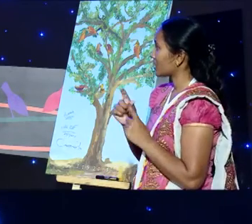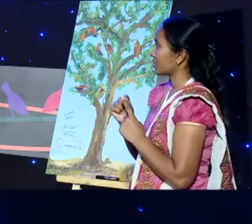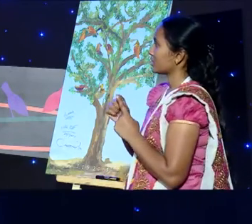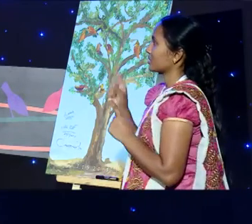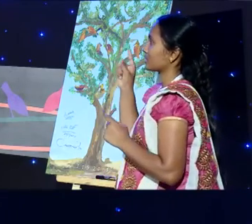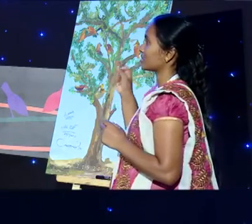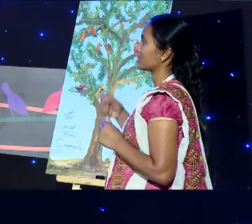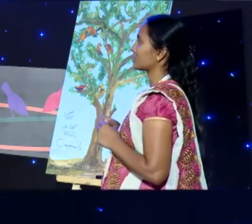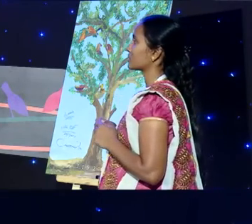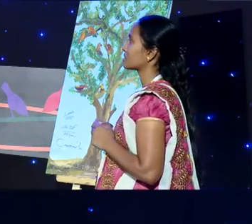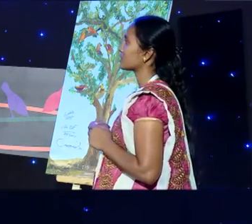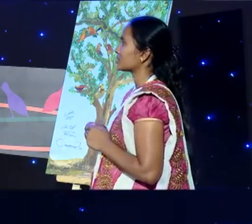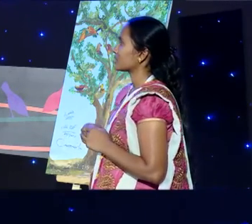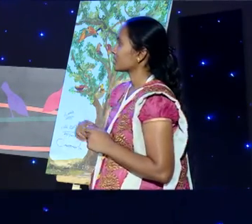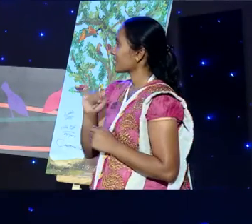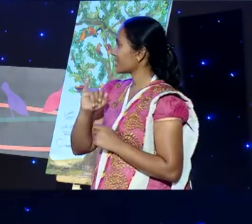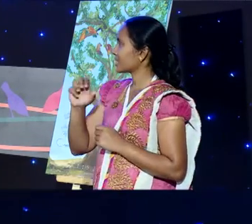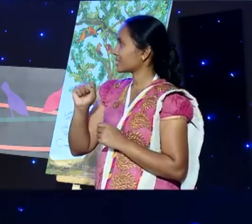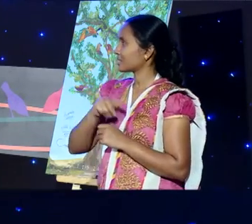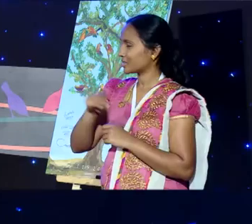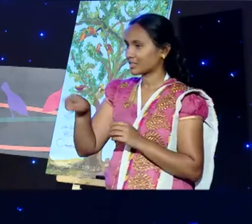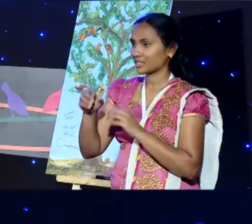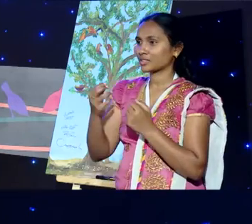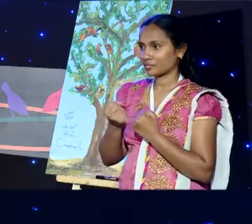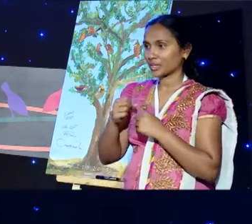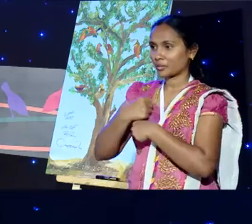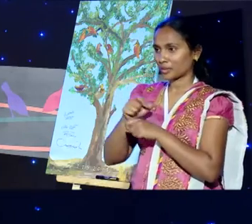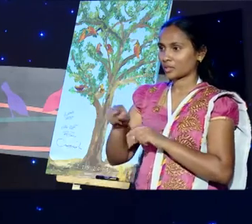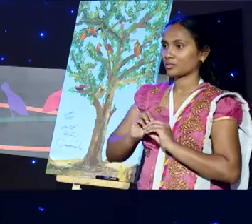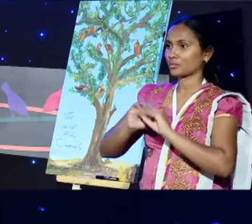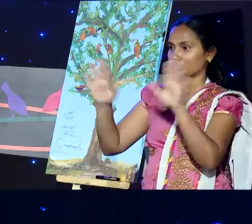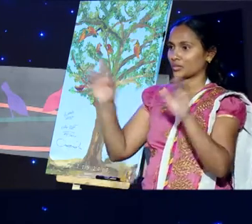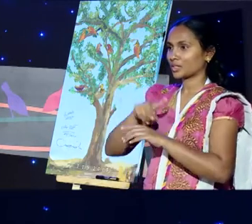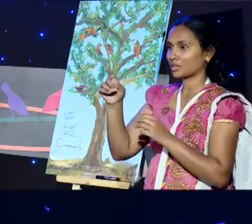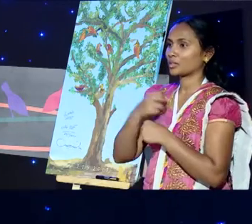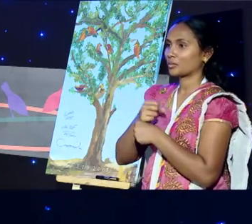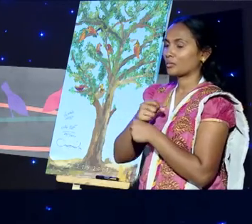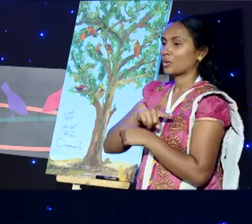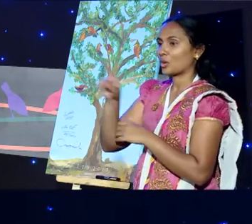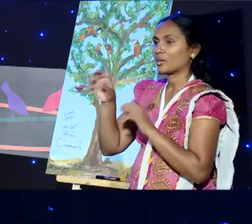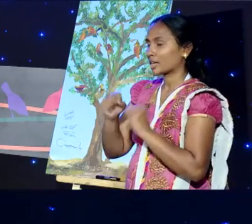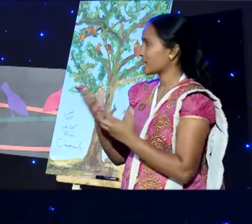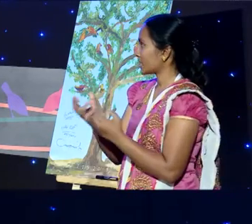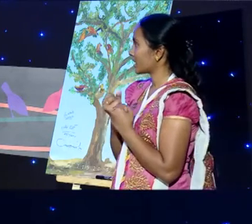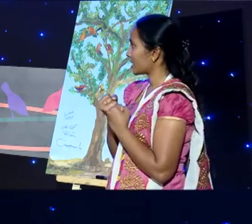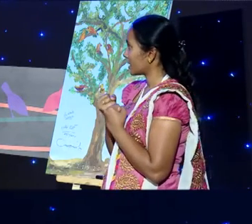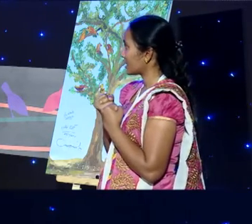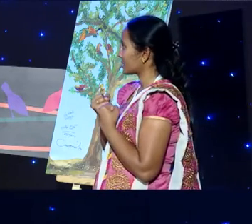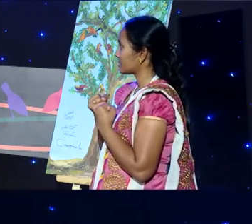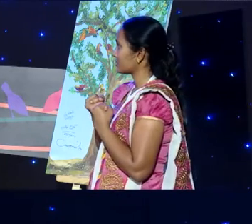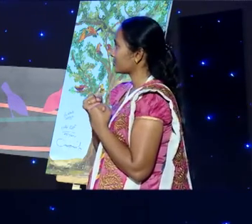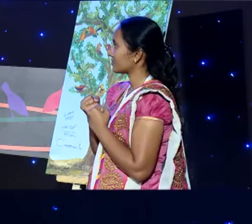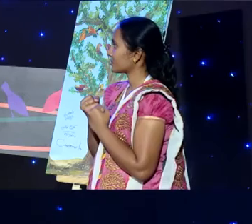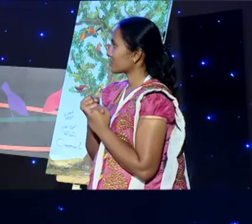here we are at the India Inclusion Summit, we're trying to create this movement. And that movement, if all of us just take on to this idea of